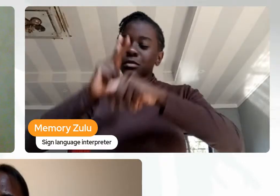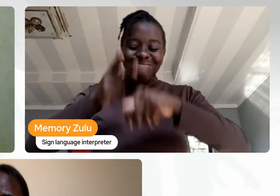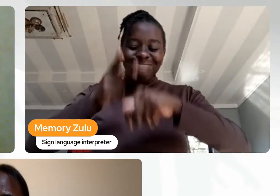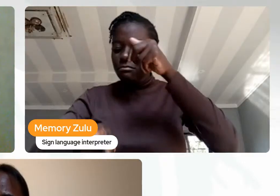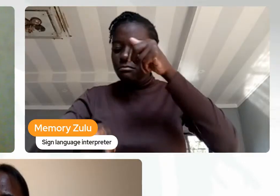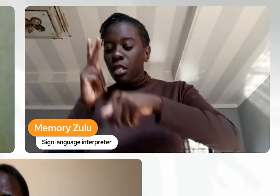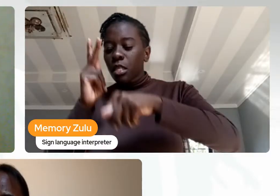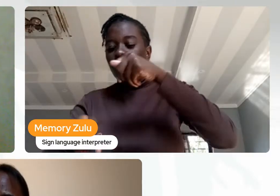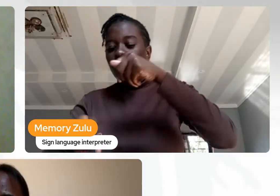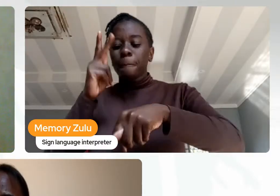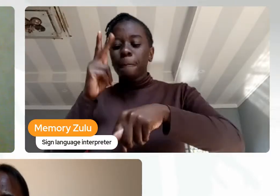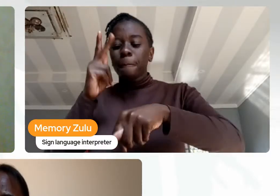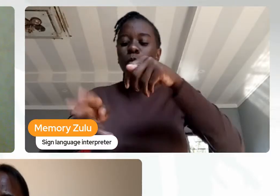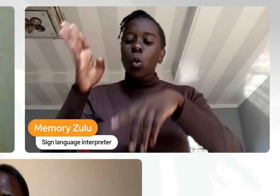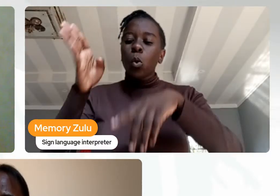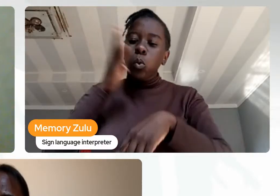is